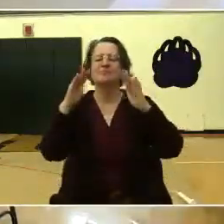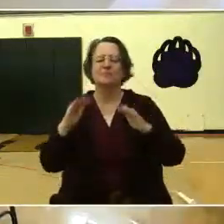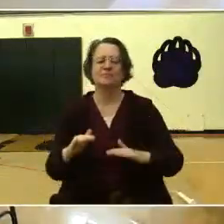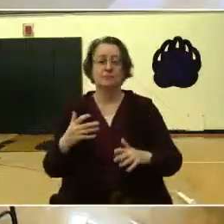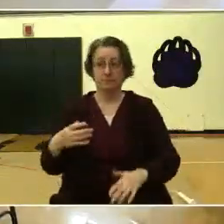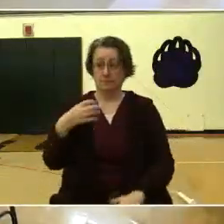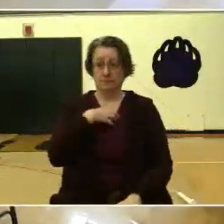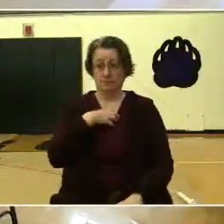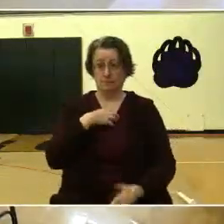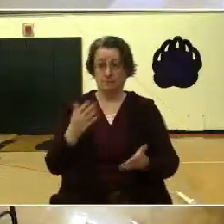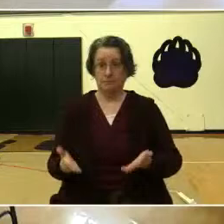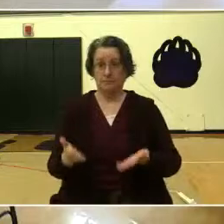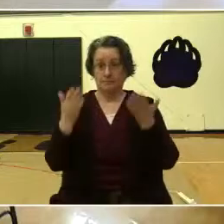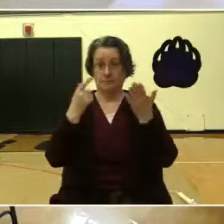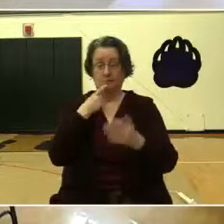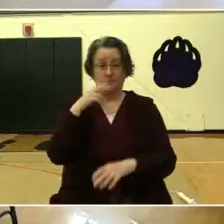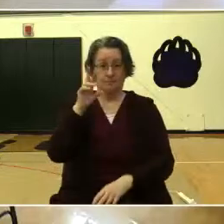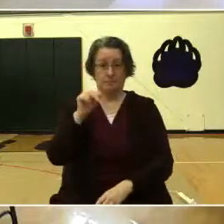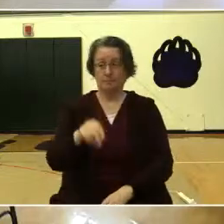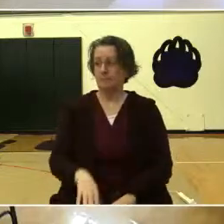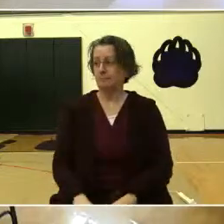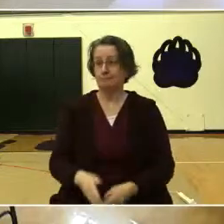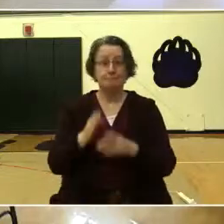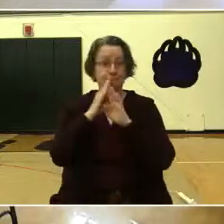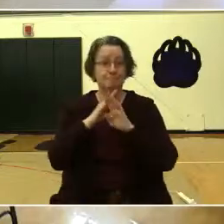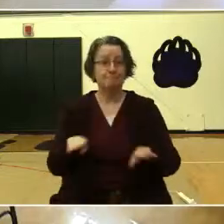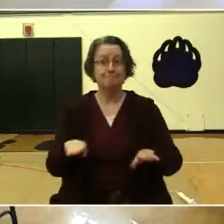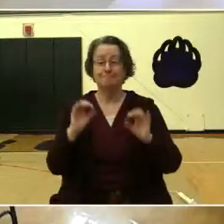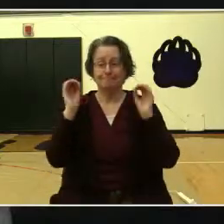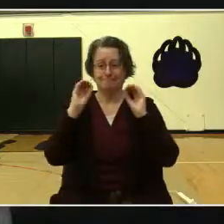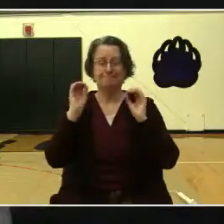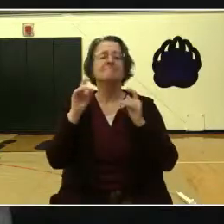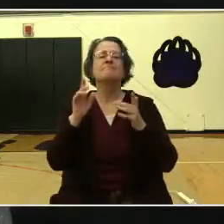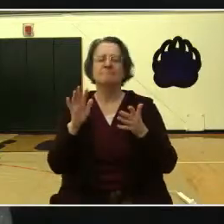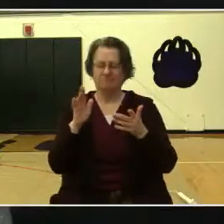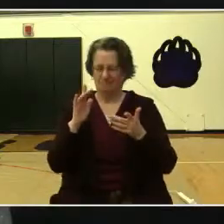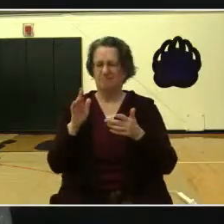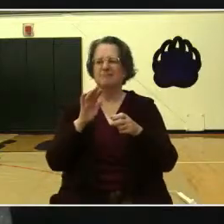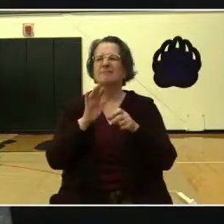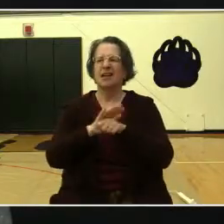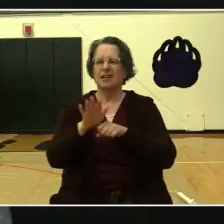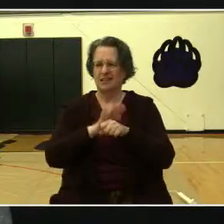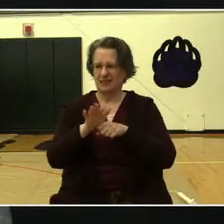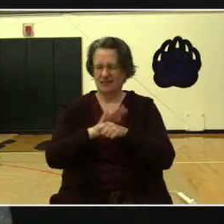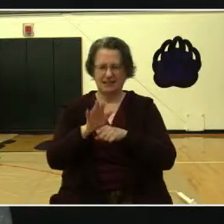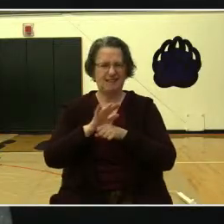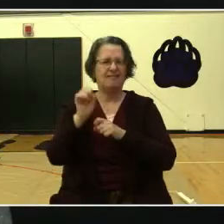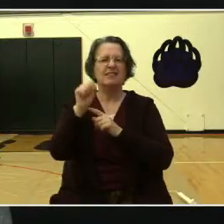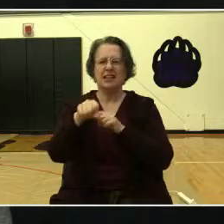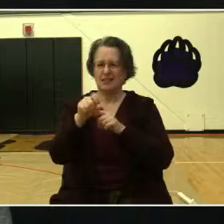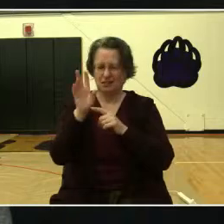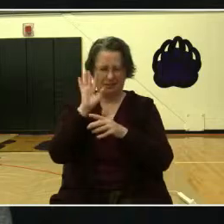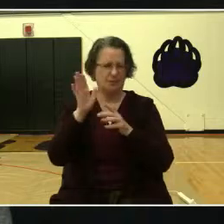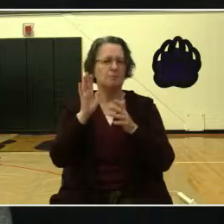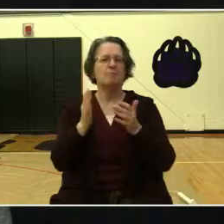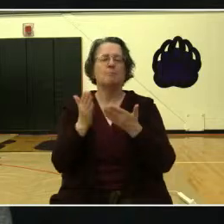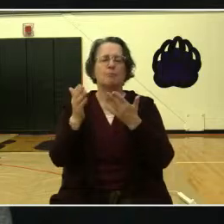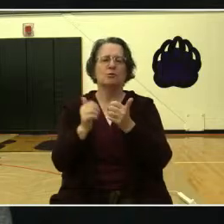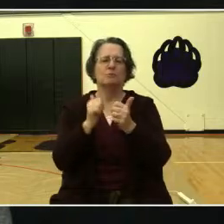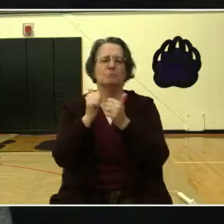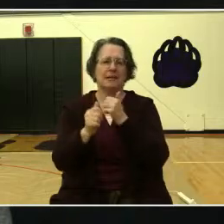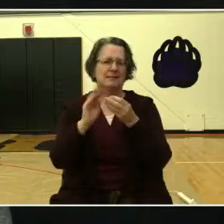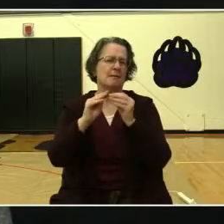those opposed please rise and say nay the eyes appear to have it the eyes do have it and you've adopted article